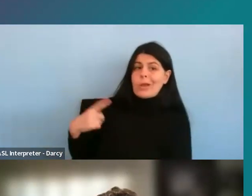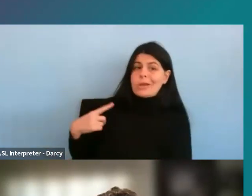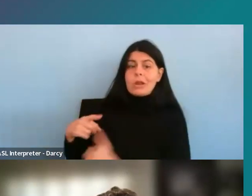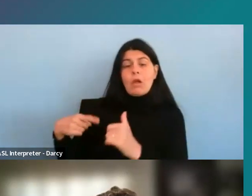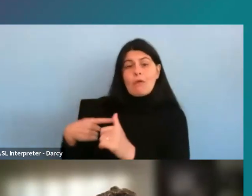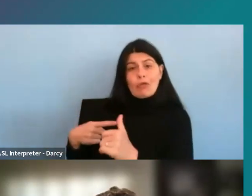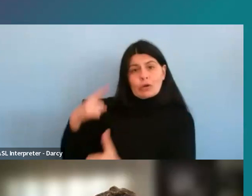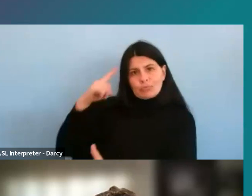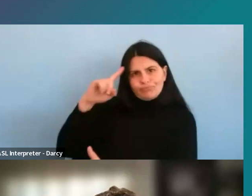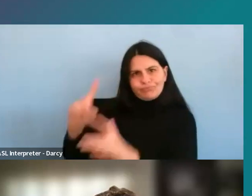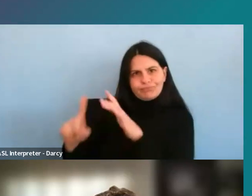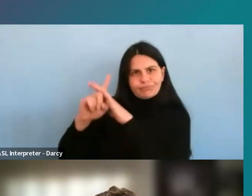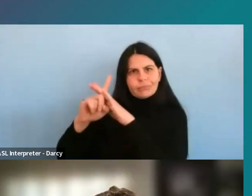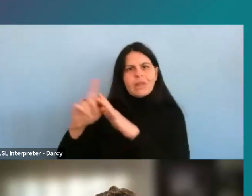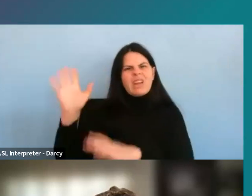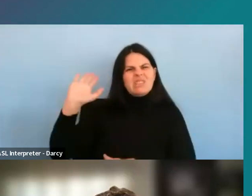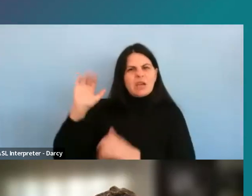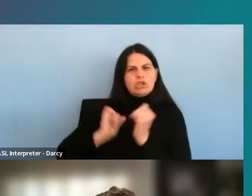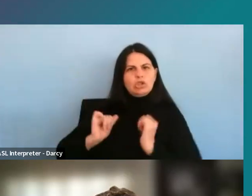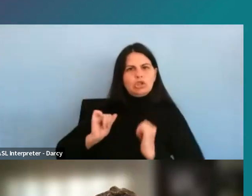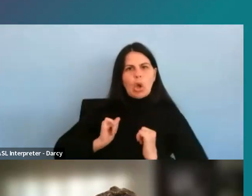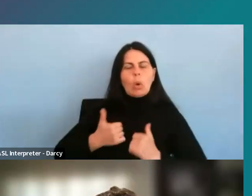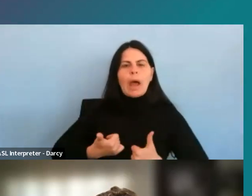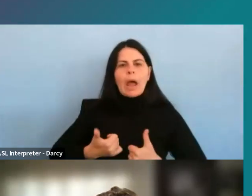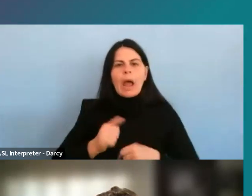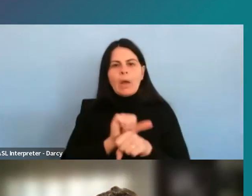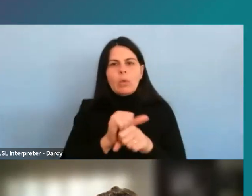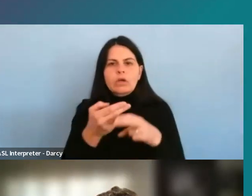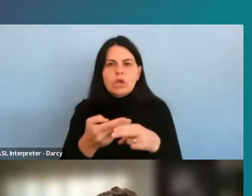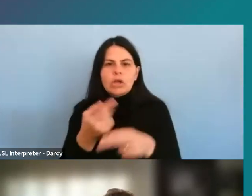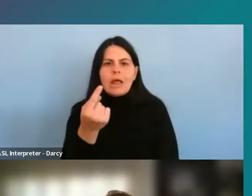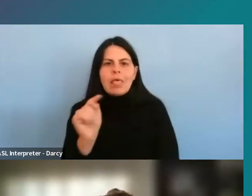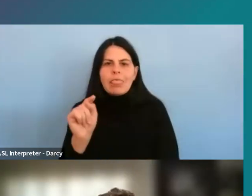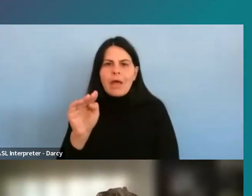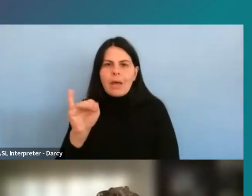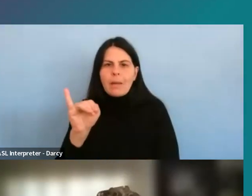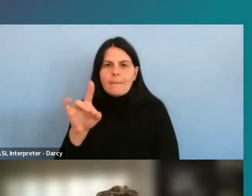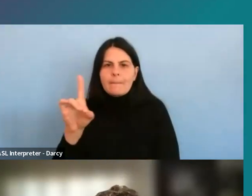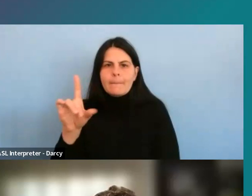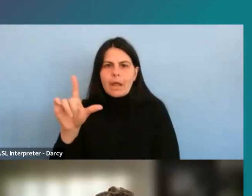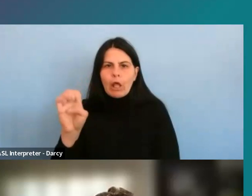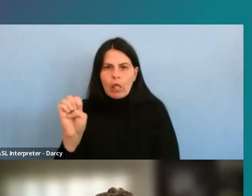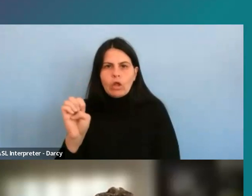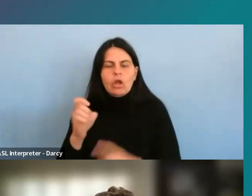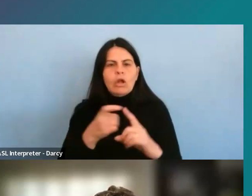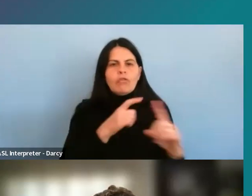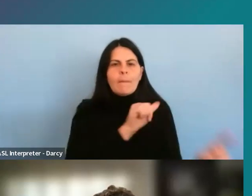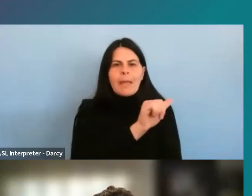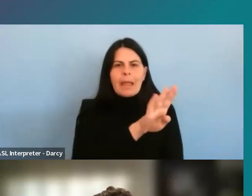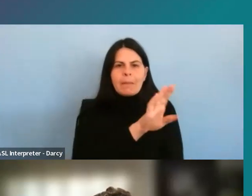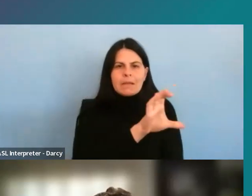that comes to mind was a show that I worked on called The Middle. It was on ABC, I think from 2009